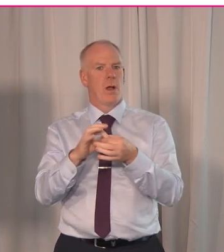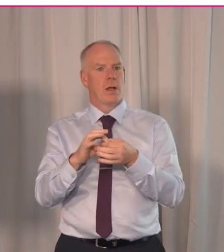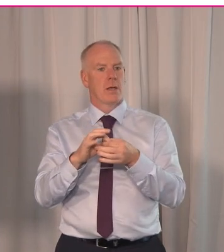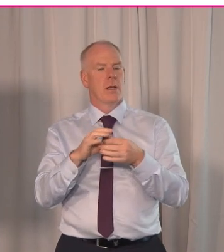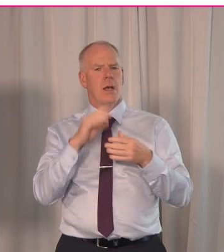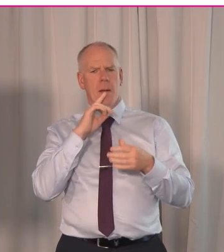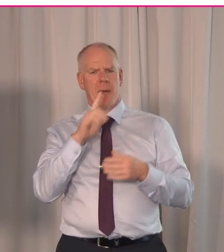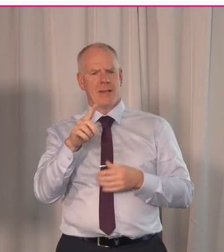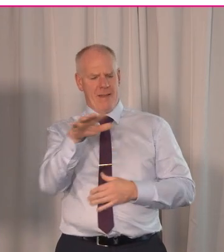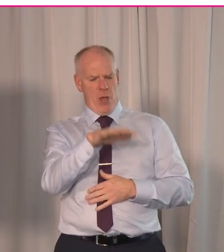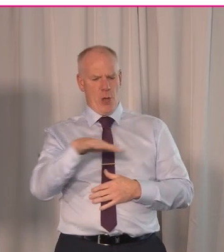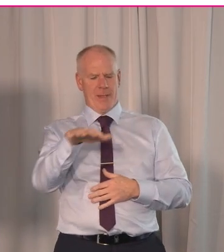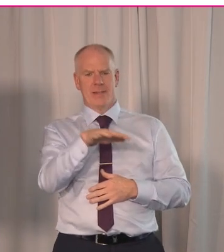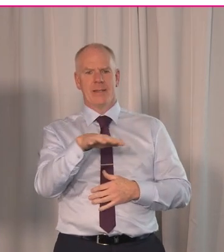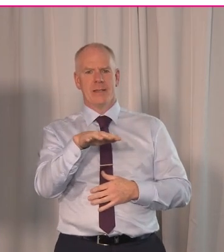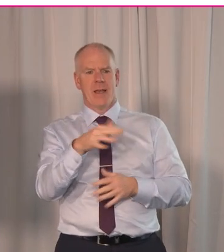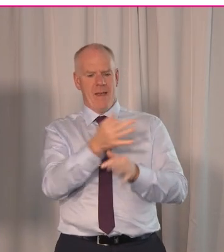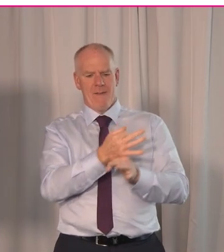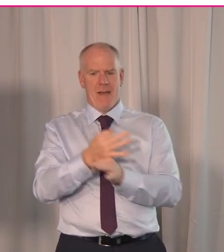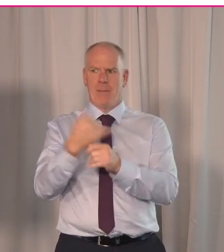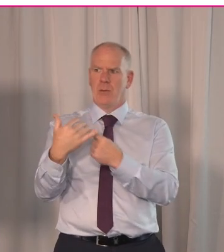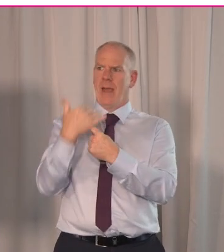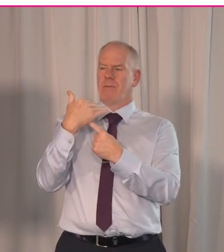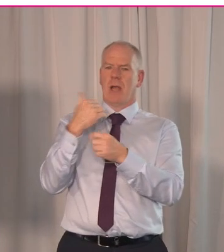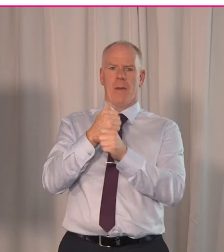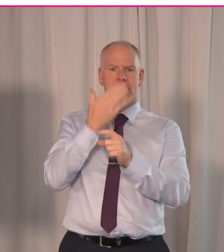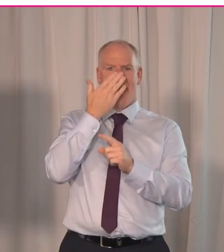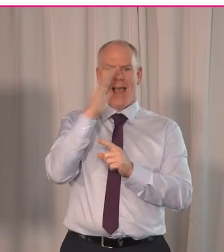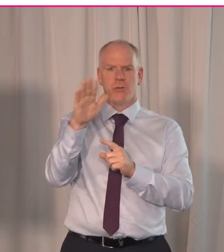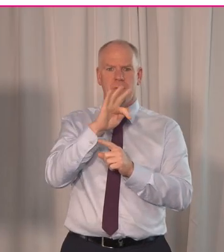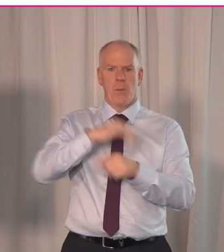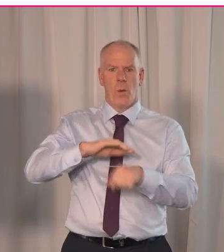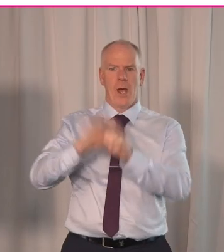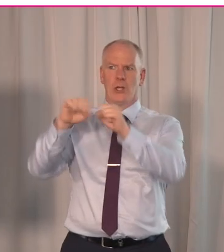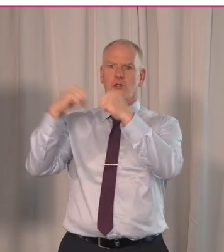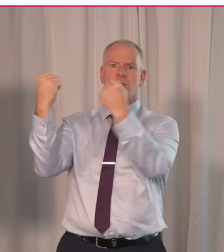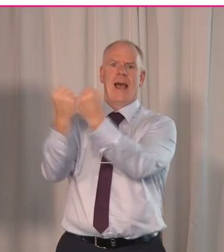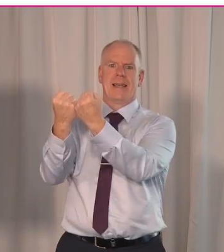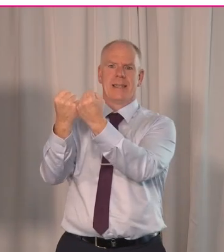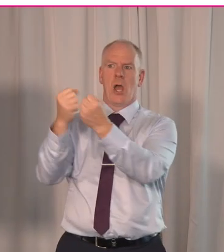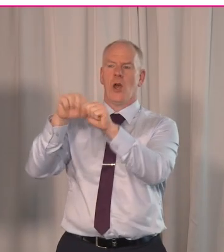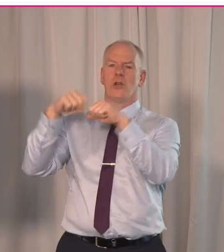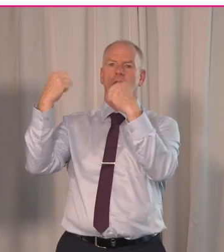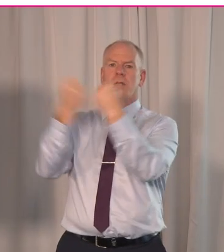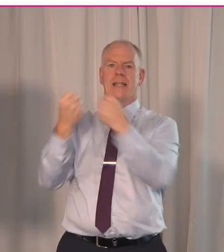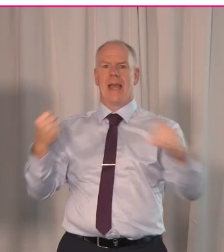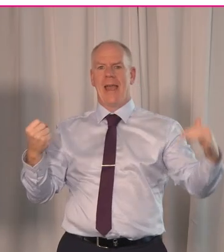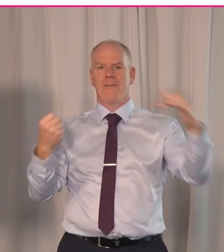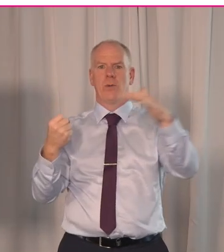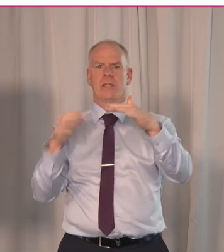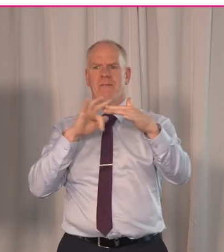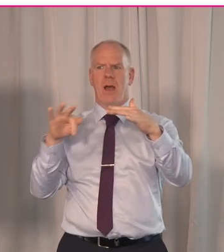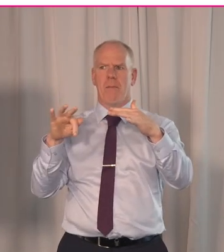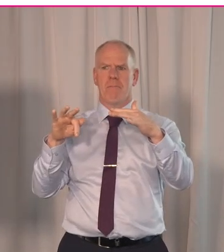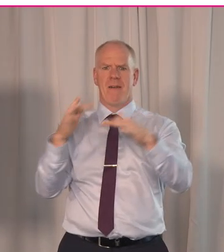environment, family is influenced by attitudes out in the society, and society is influenced by what happens in the family.